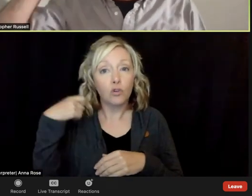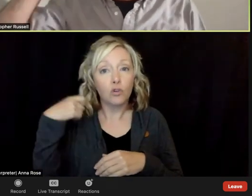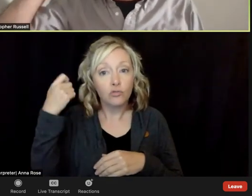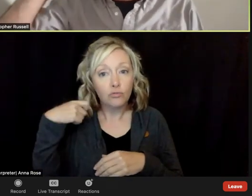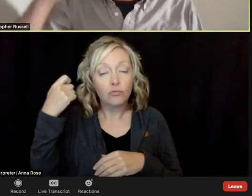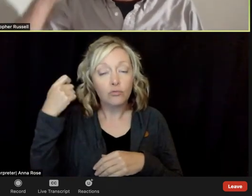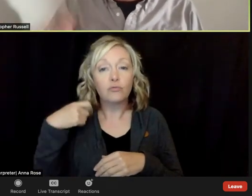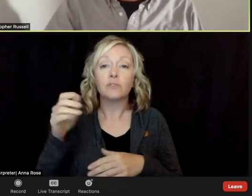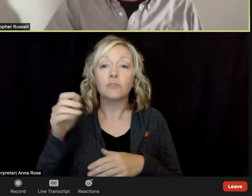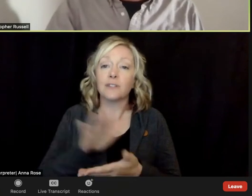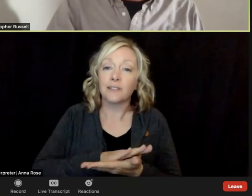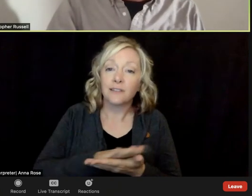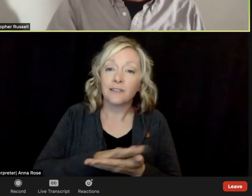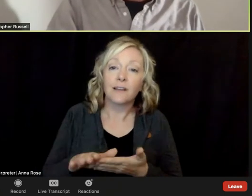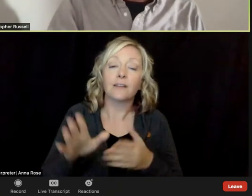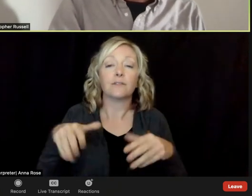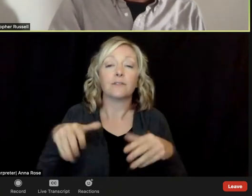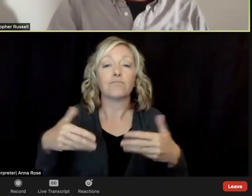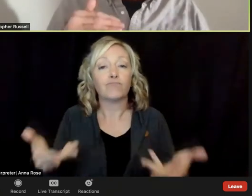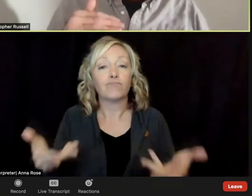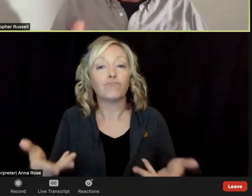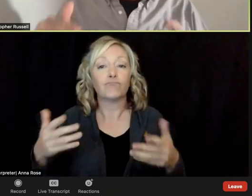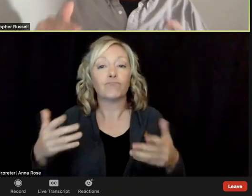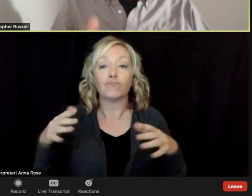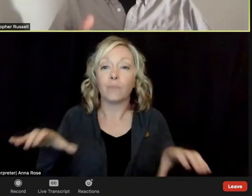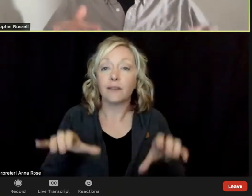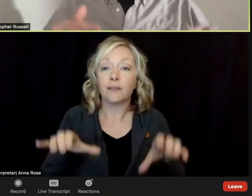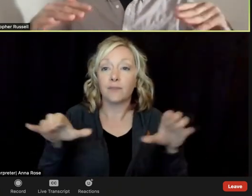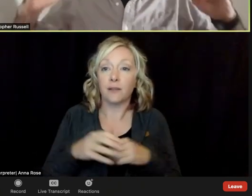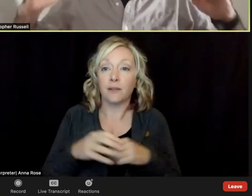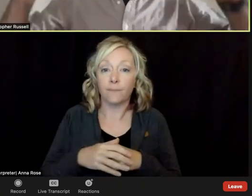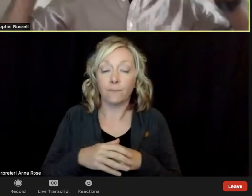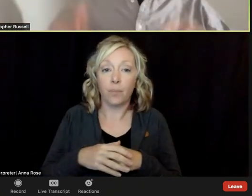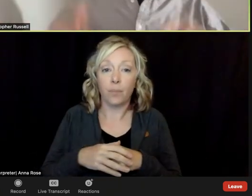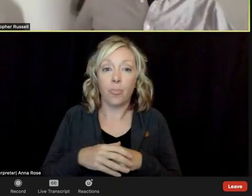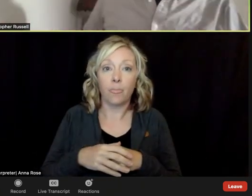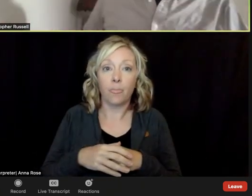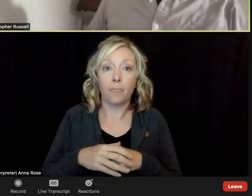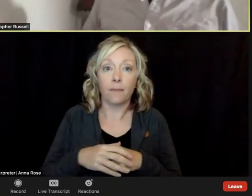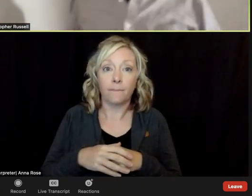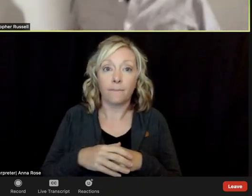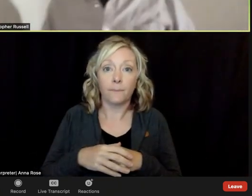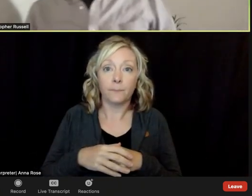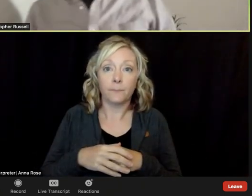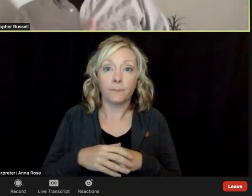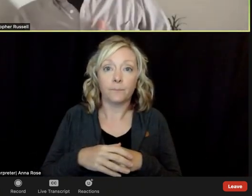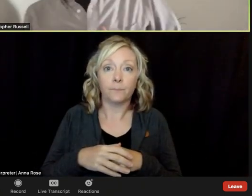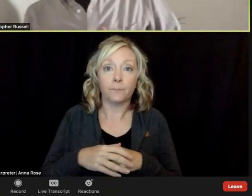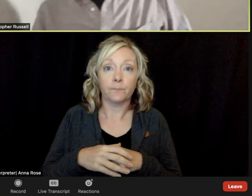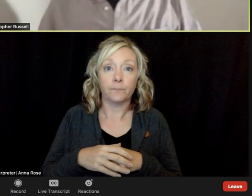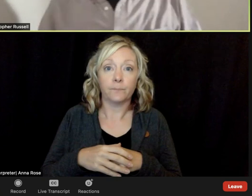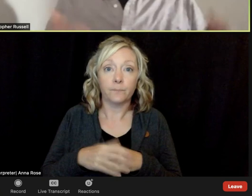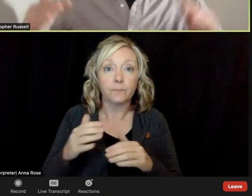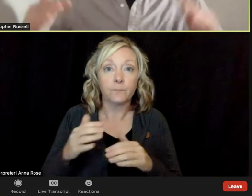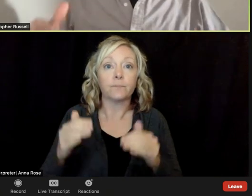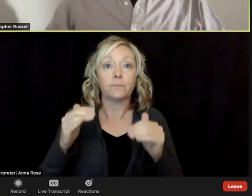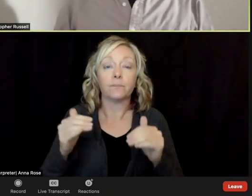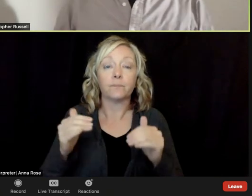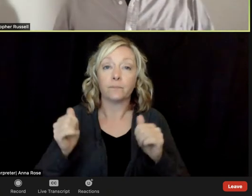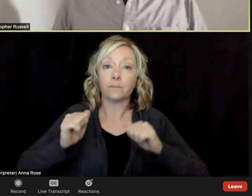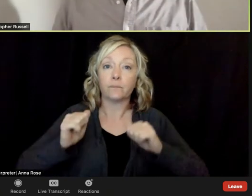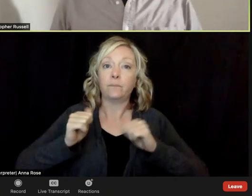calming sensory activity. And now we got picked back up a little bit and ready to